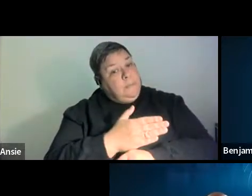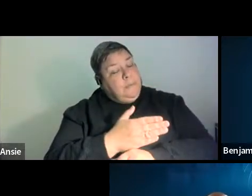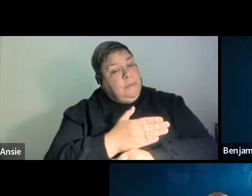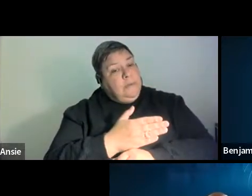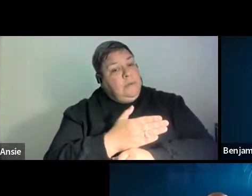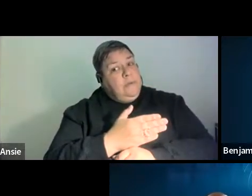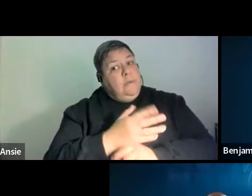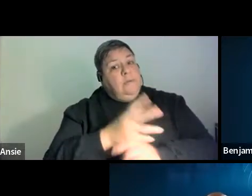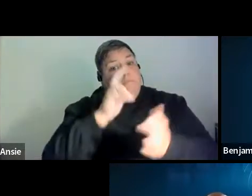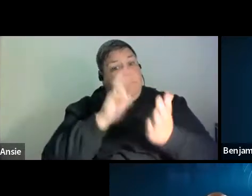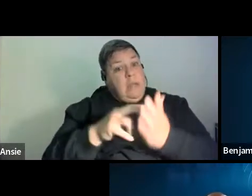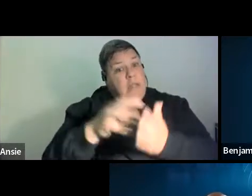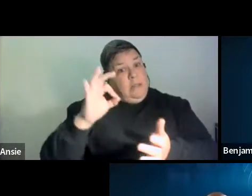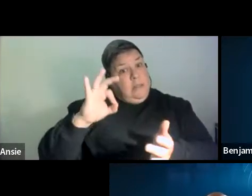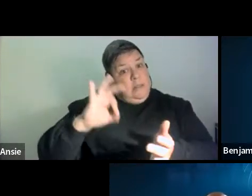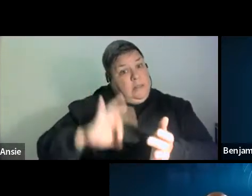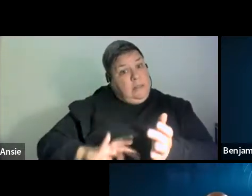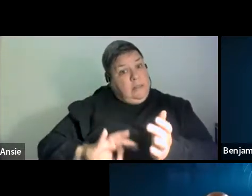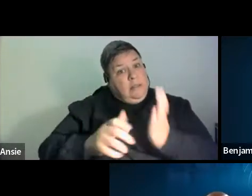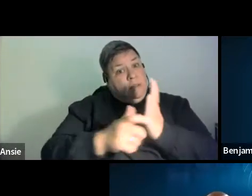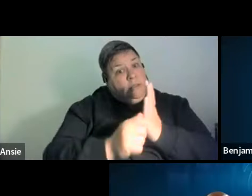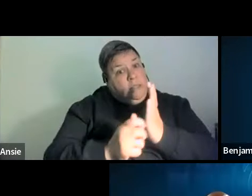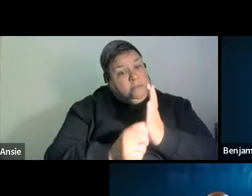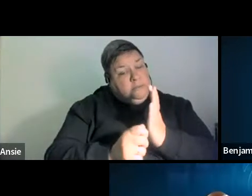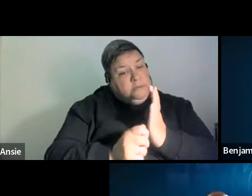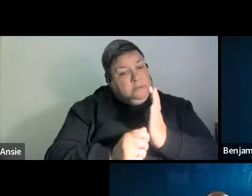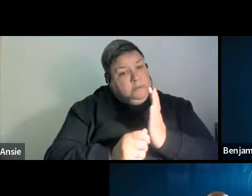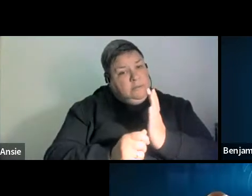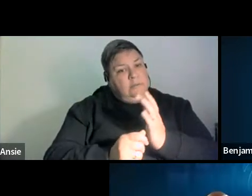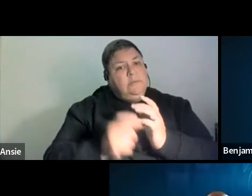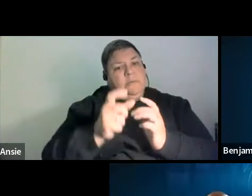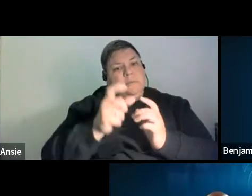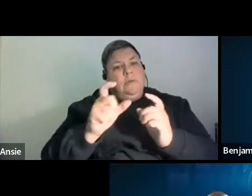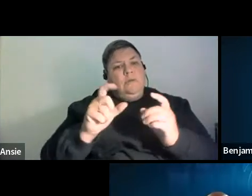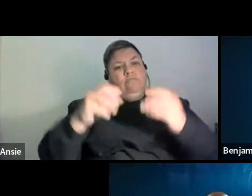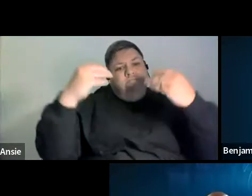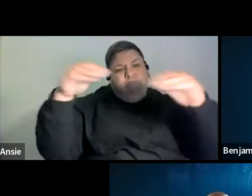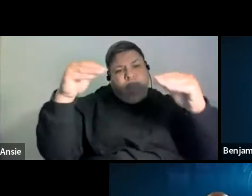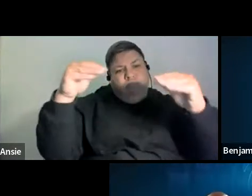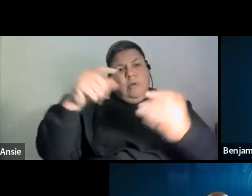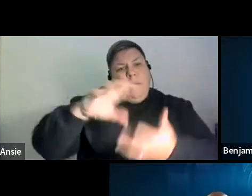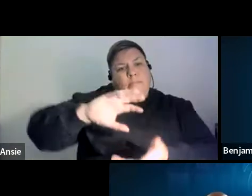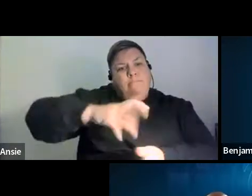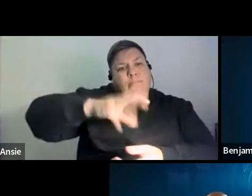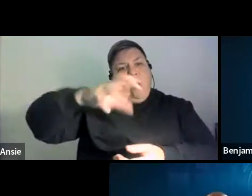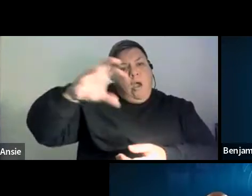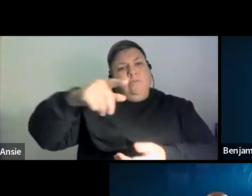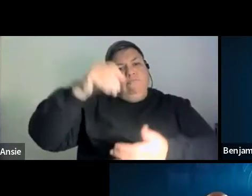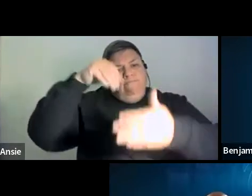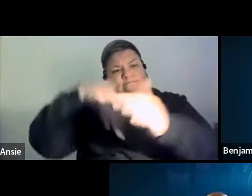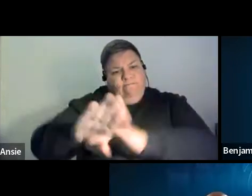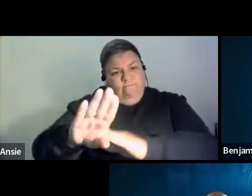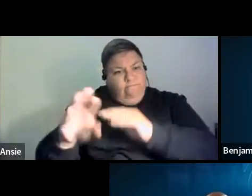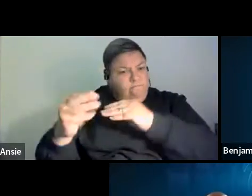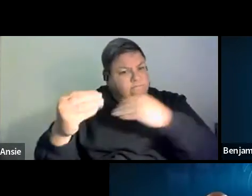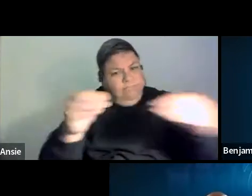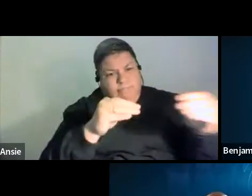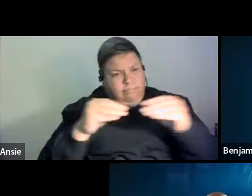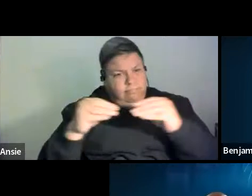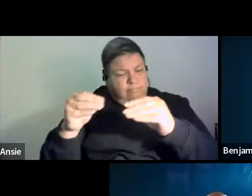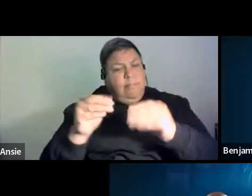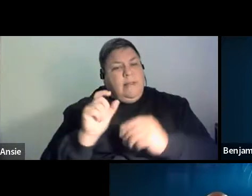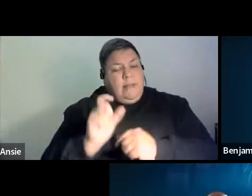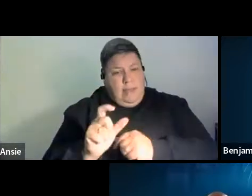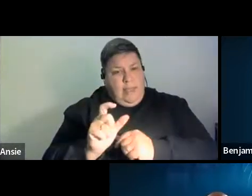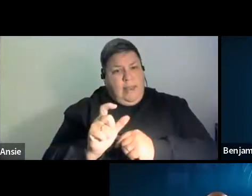income tax, there is a special arrangement that can be made at the branch office if they don't meet the requirements to be registered for income tax. So they can